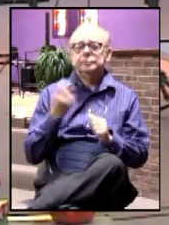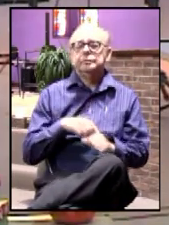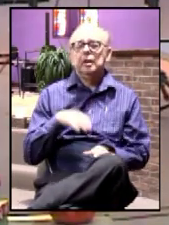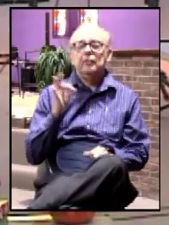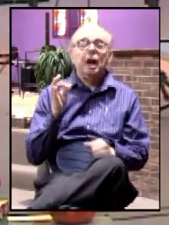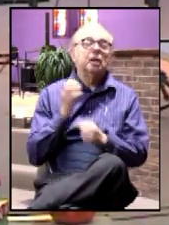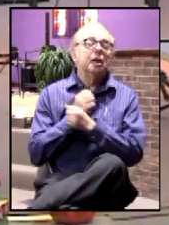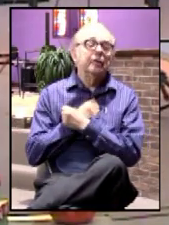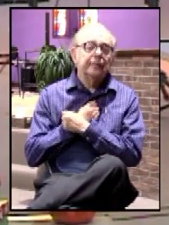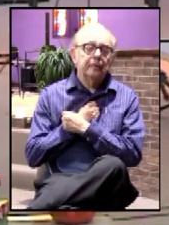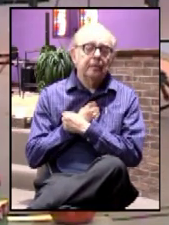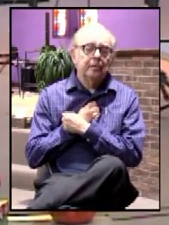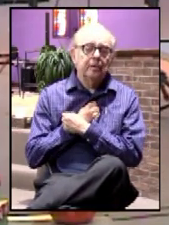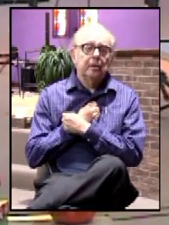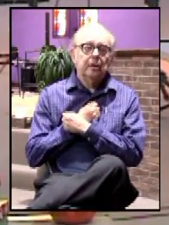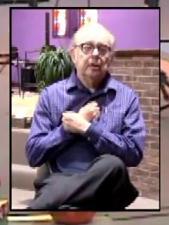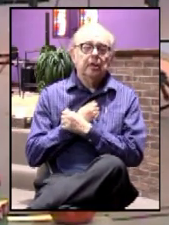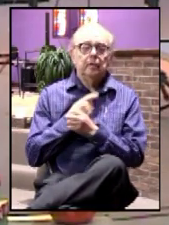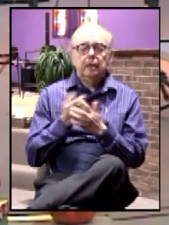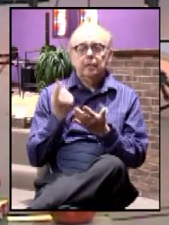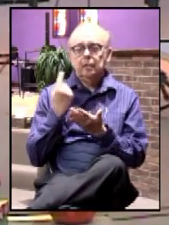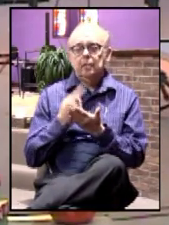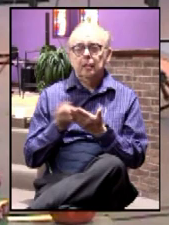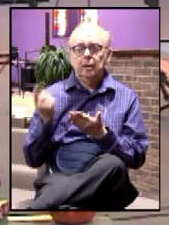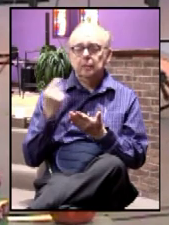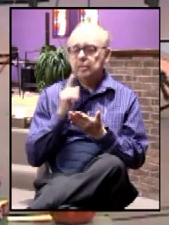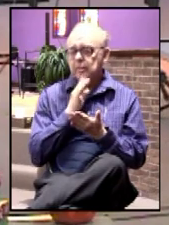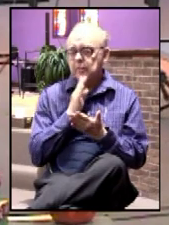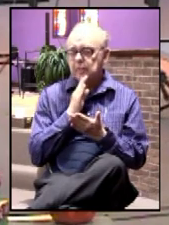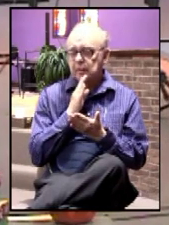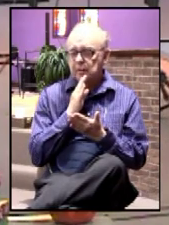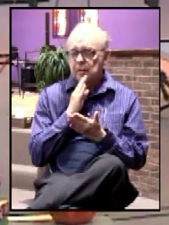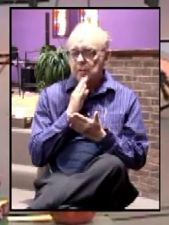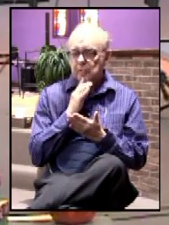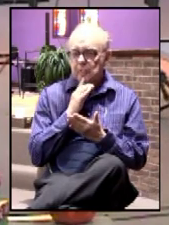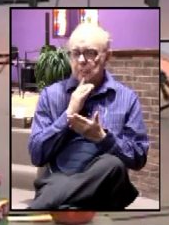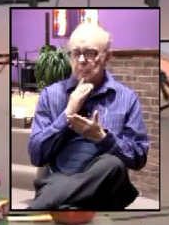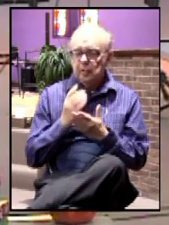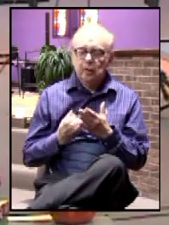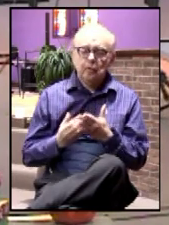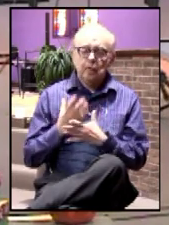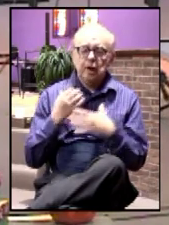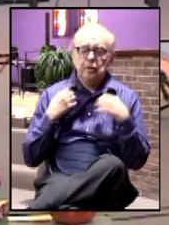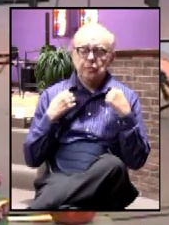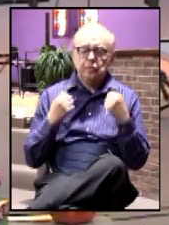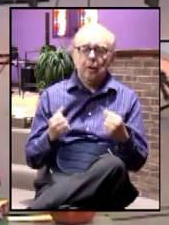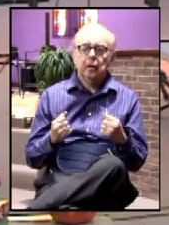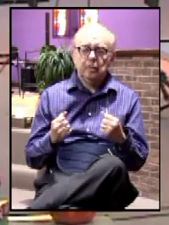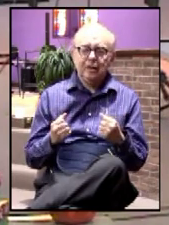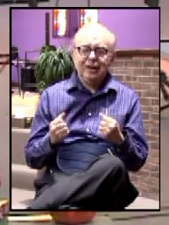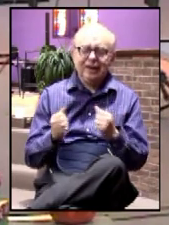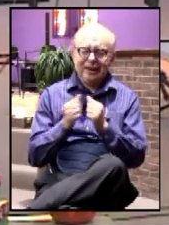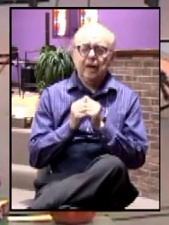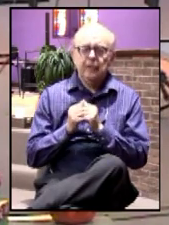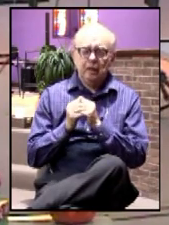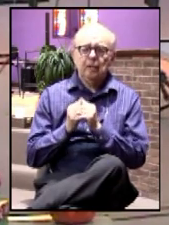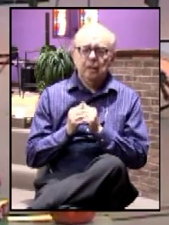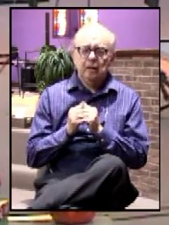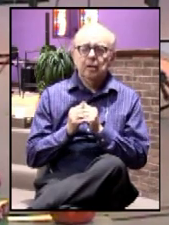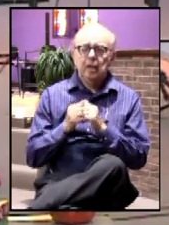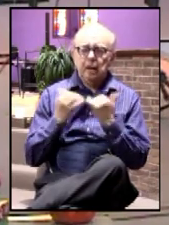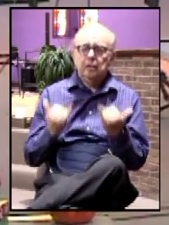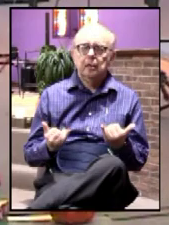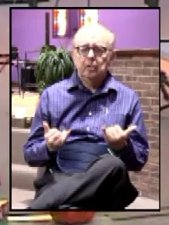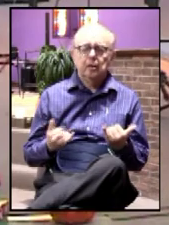Together we find love. And then last week we talked about growing stronger together.